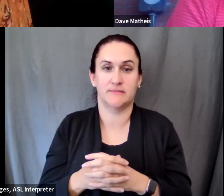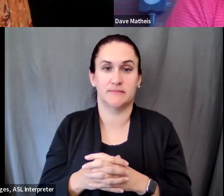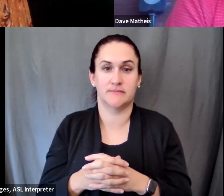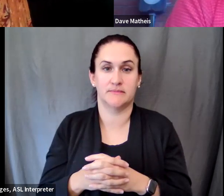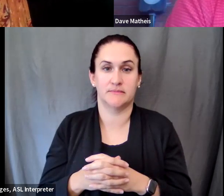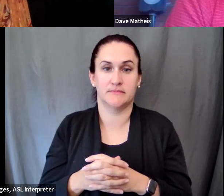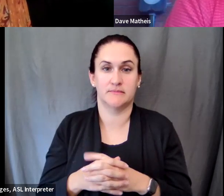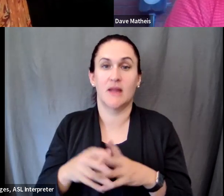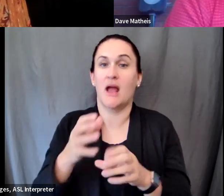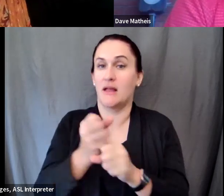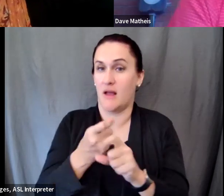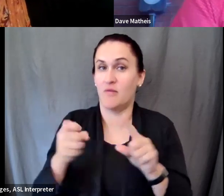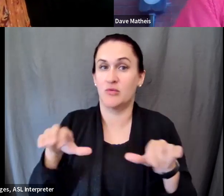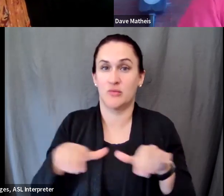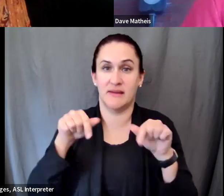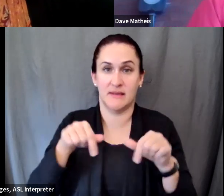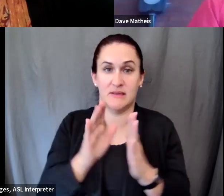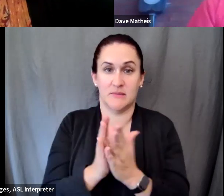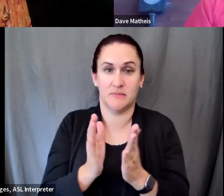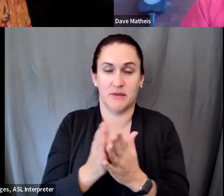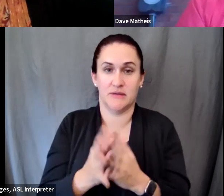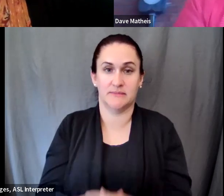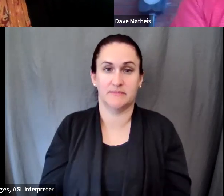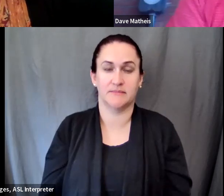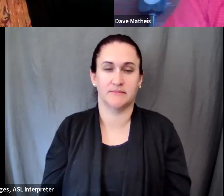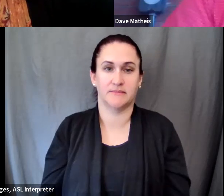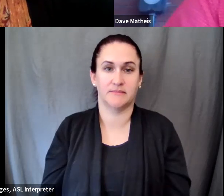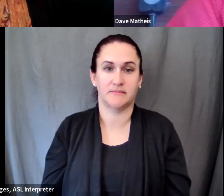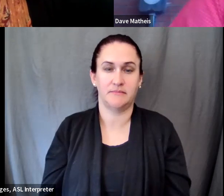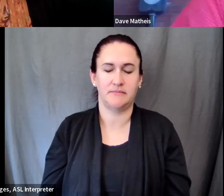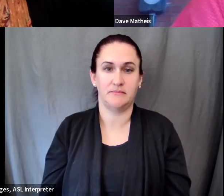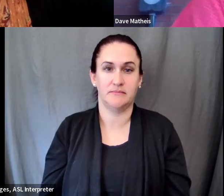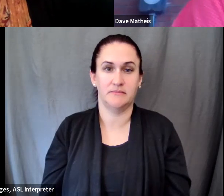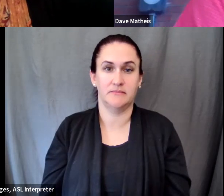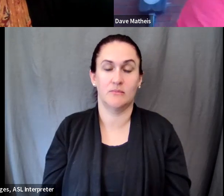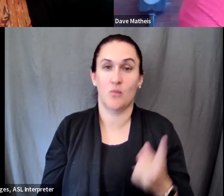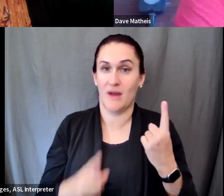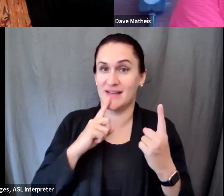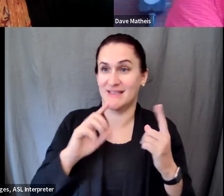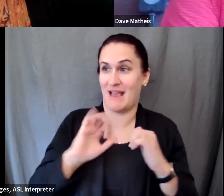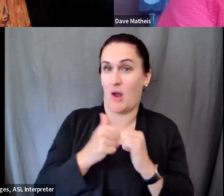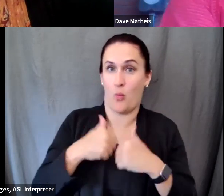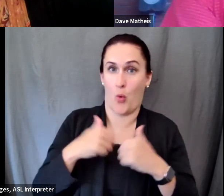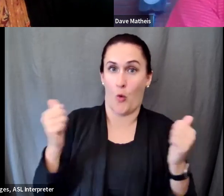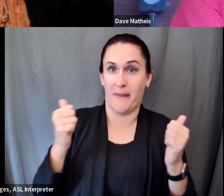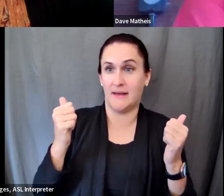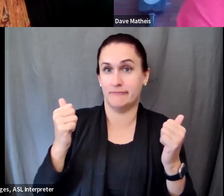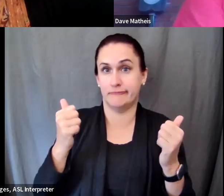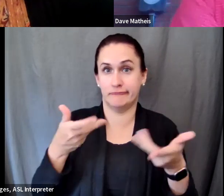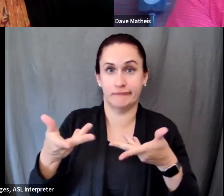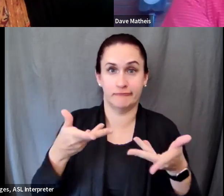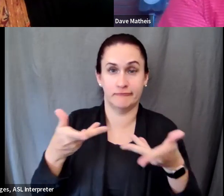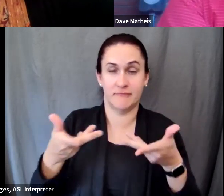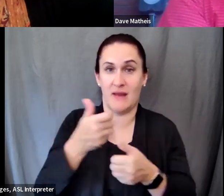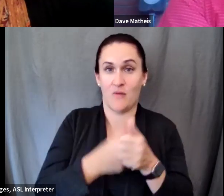I got from doing the book. And one of them was how open all the parents were and how willing they were